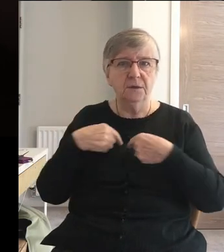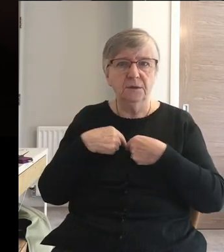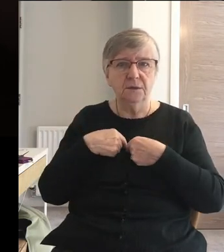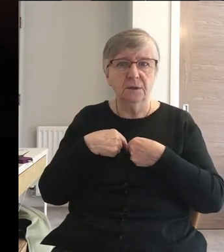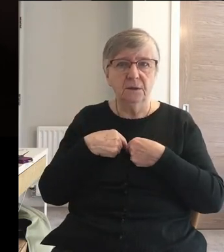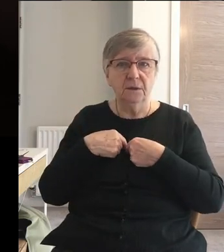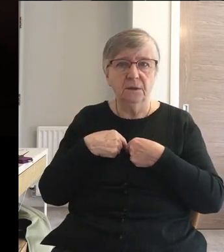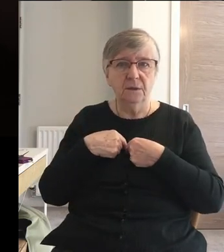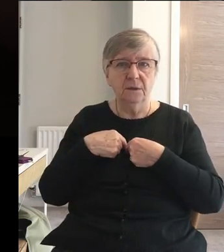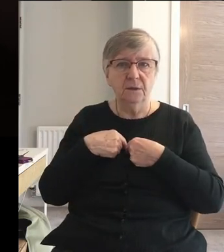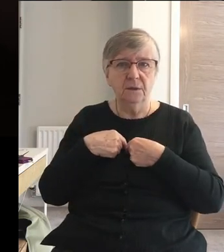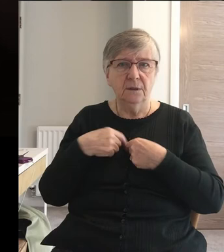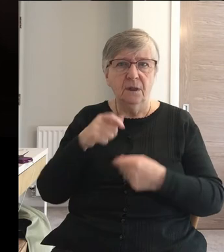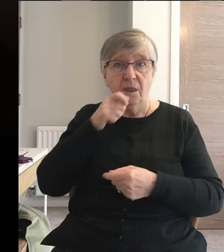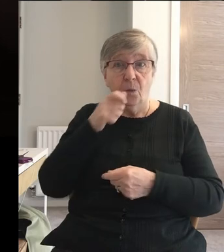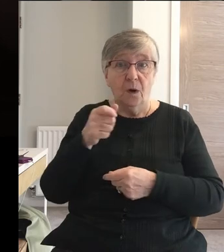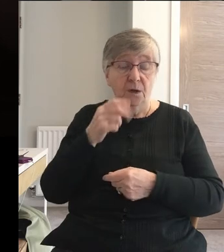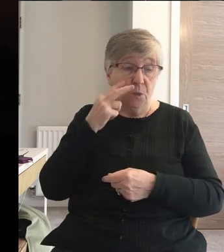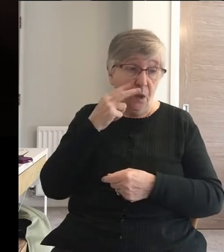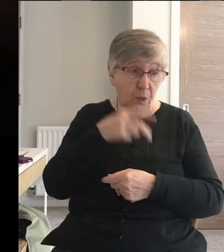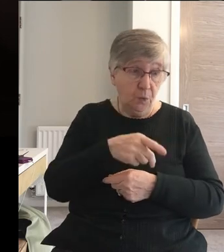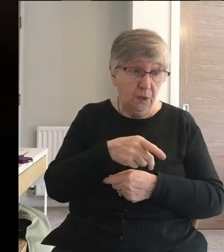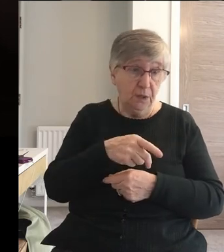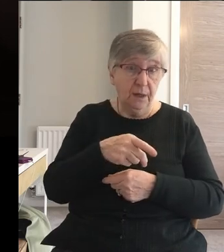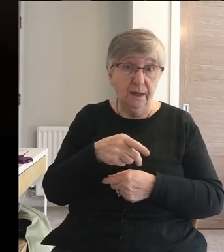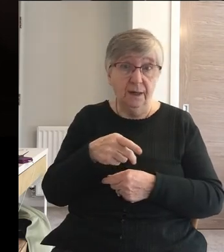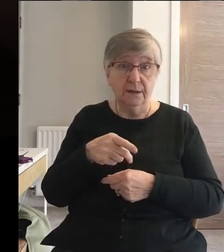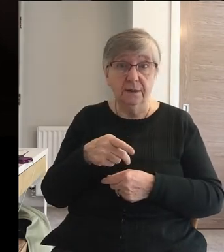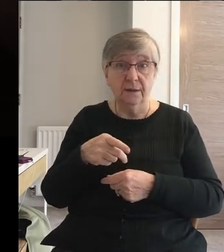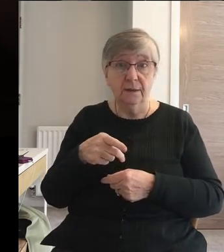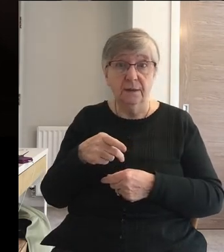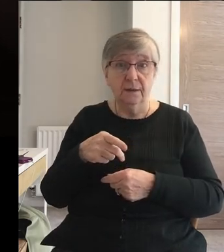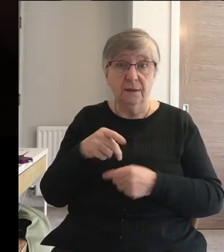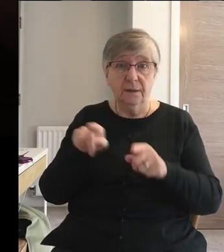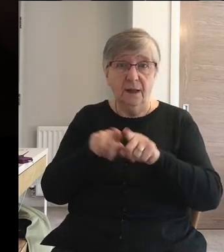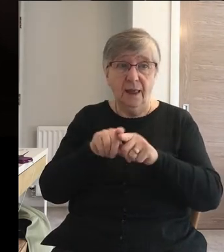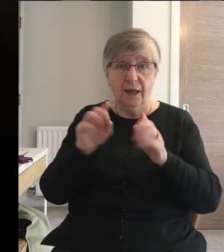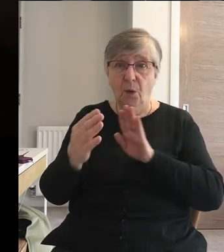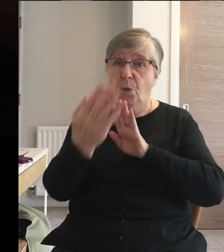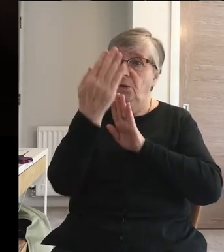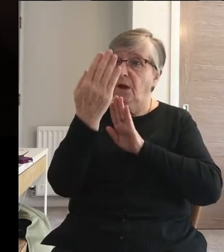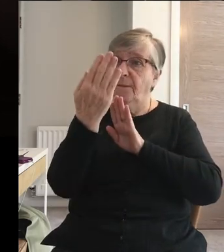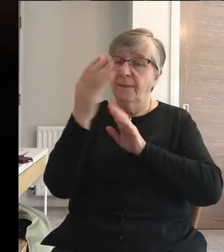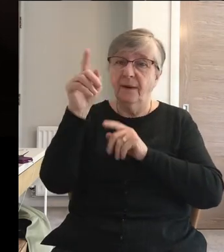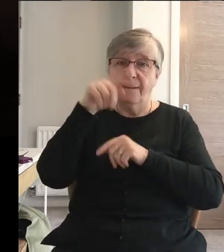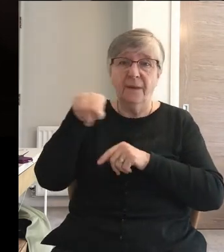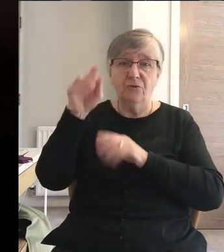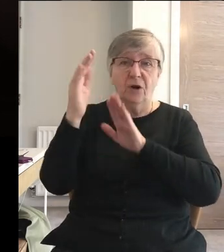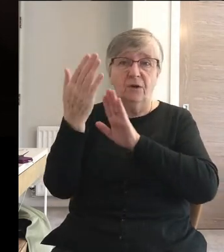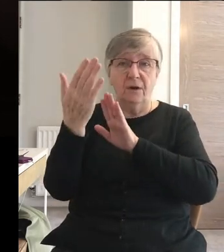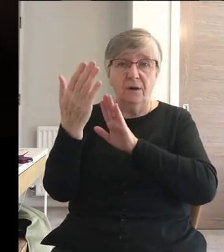words which, as we were looking at a few weeks ago, just hold up, as it were, a mirror before us.